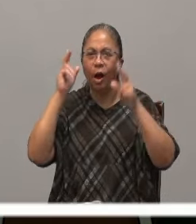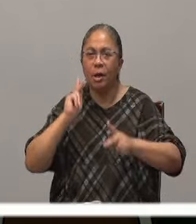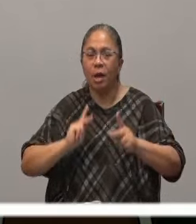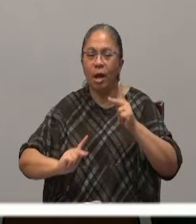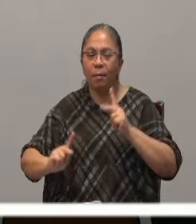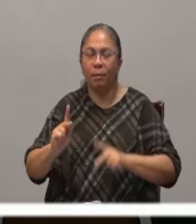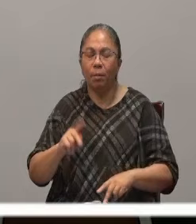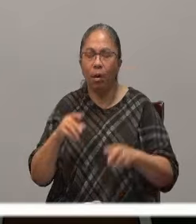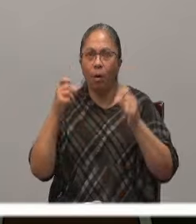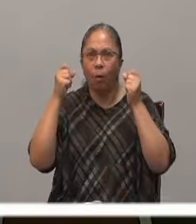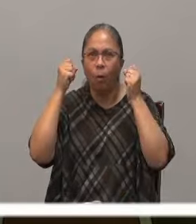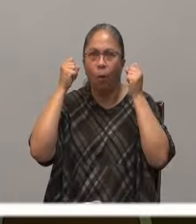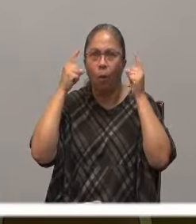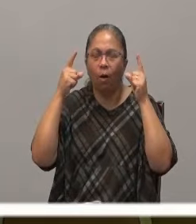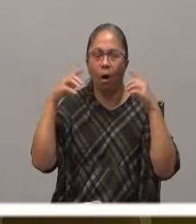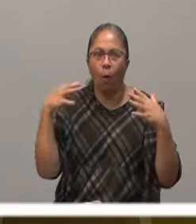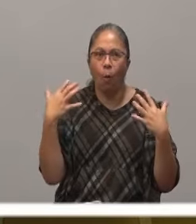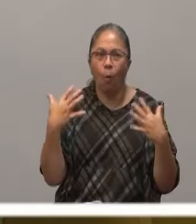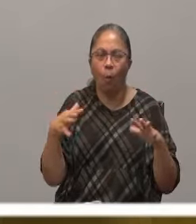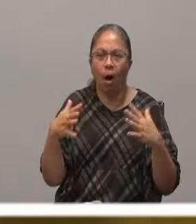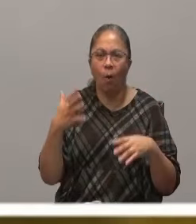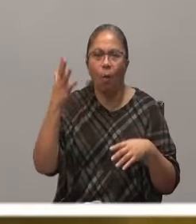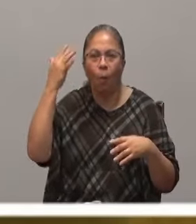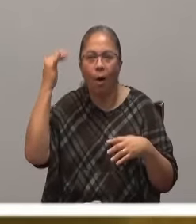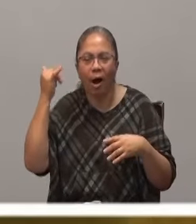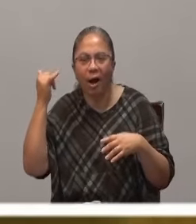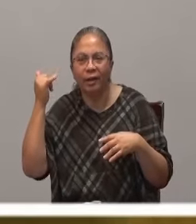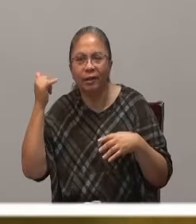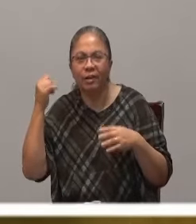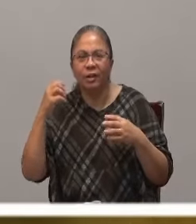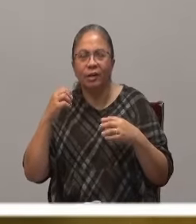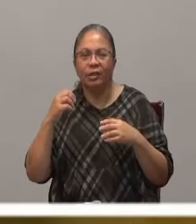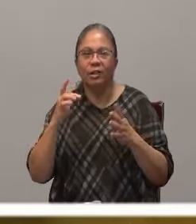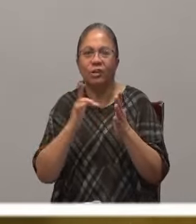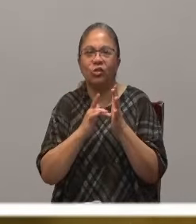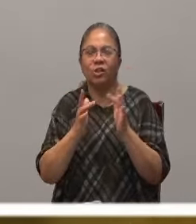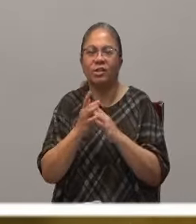on them because, unlike the scribes, he taught them with authority.